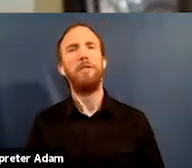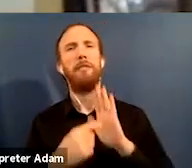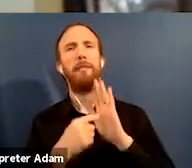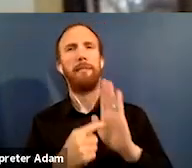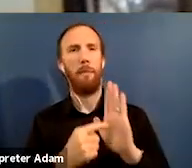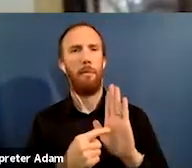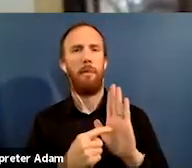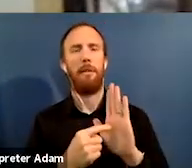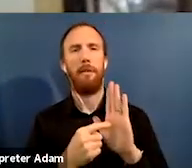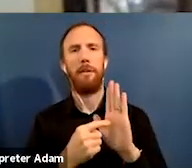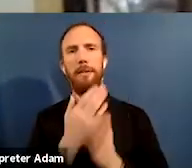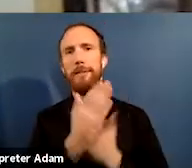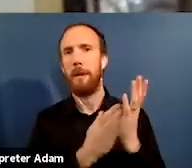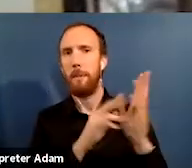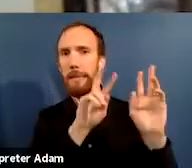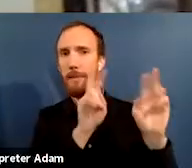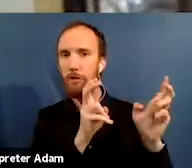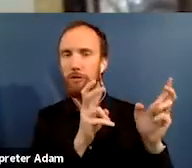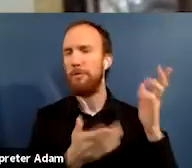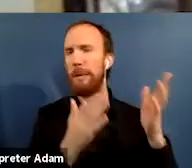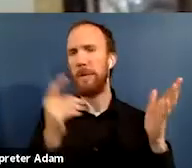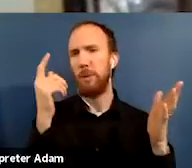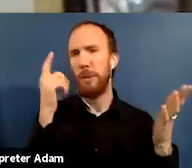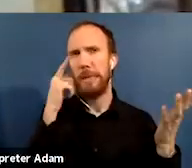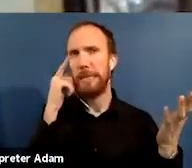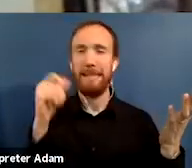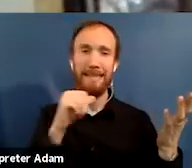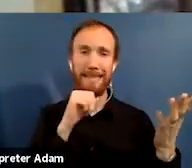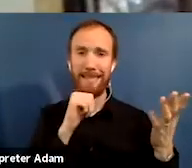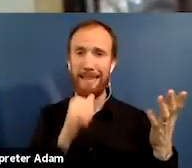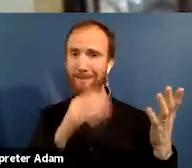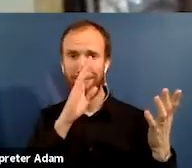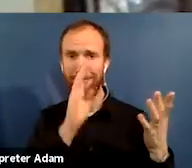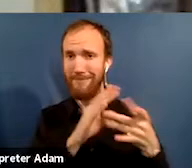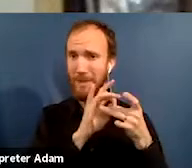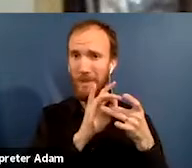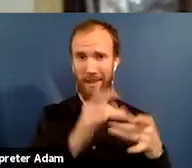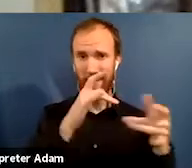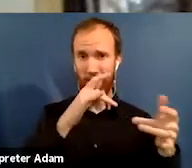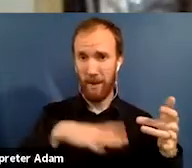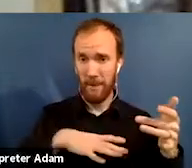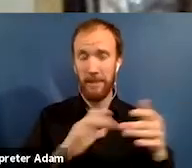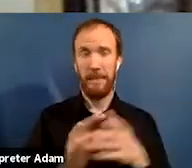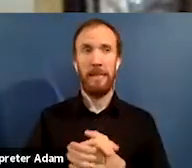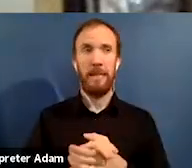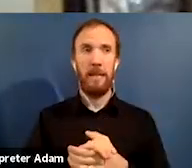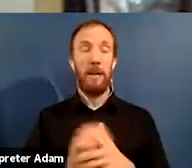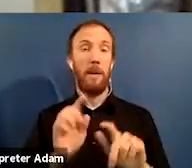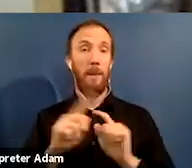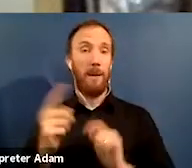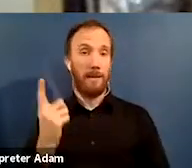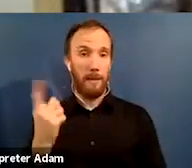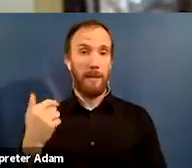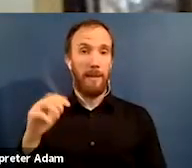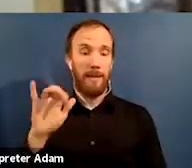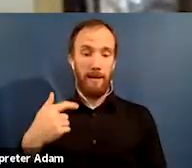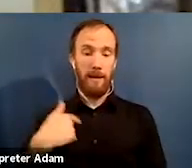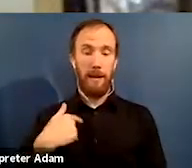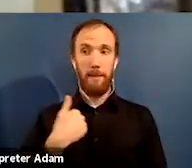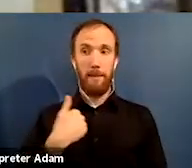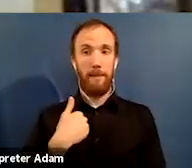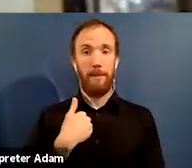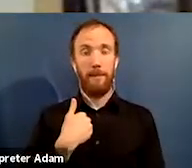an issue that you might not think has to do directly with feminism, but that I actually do take up in my own sort